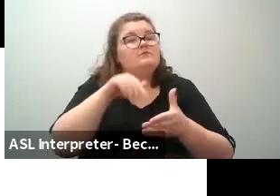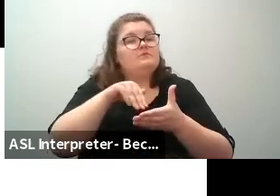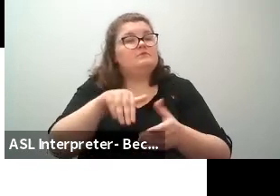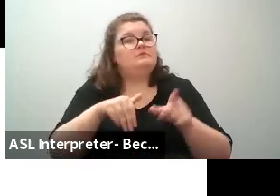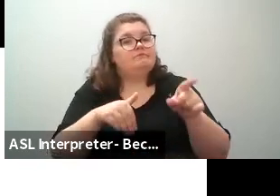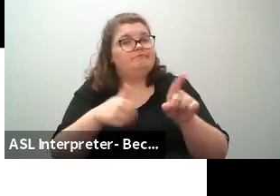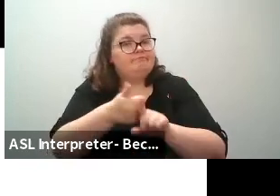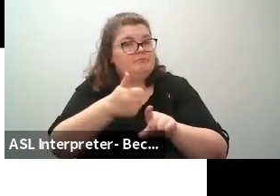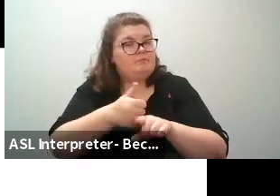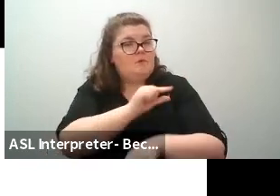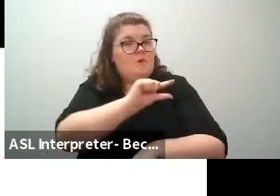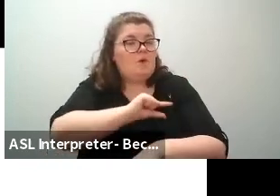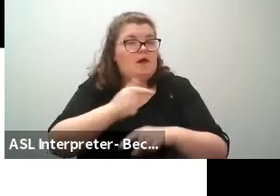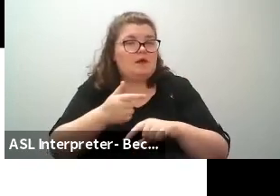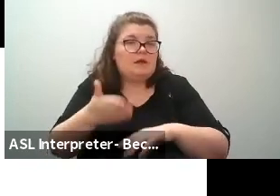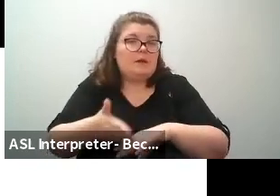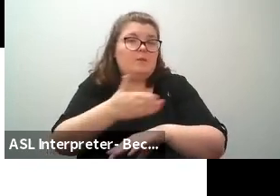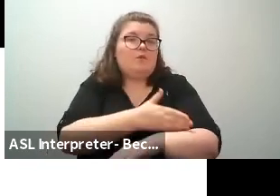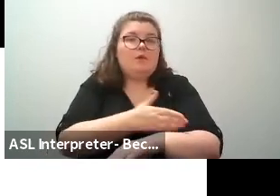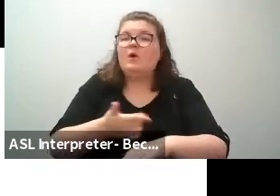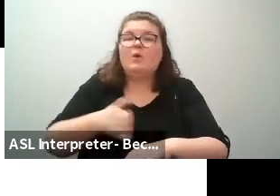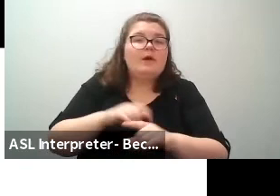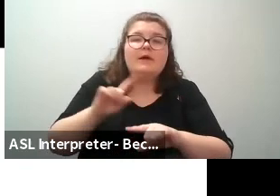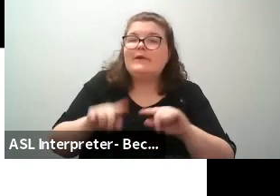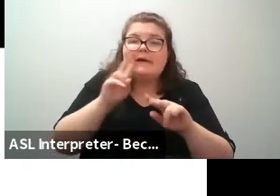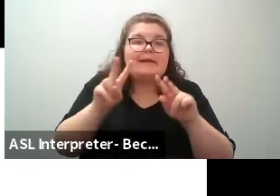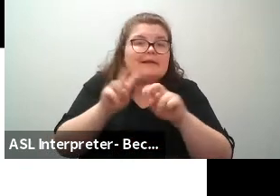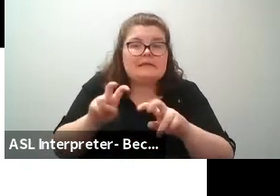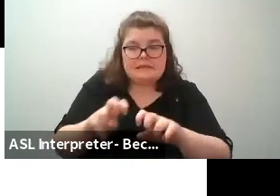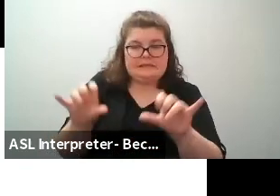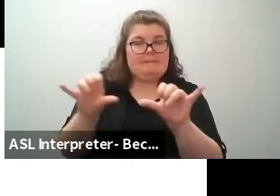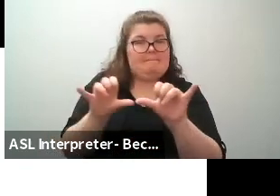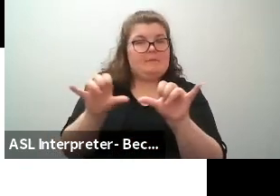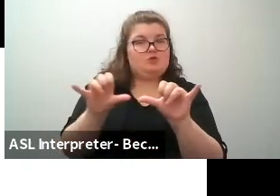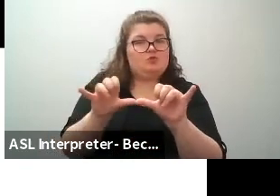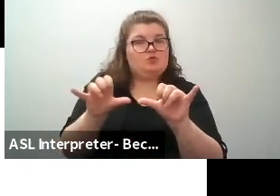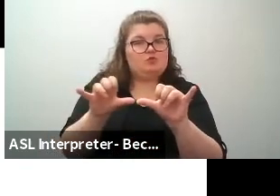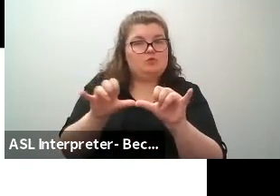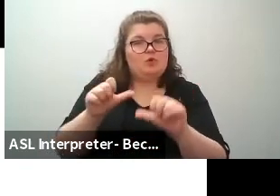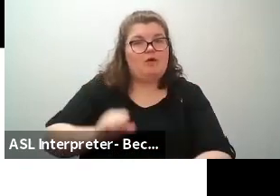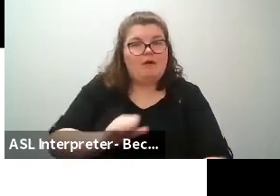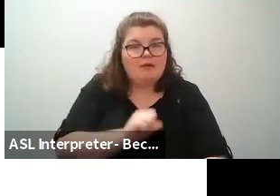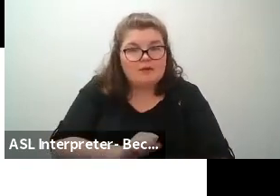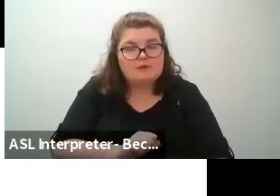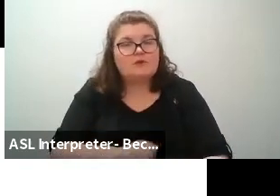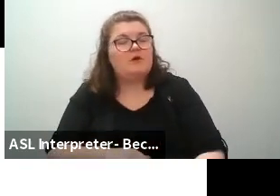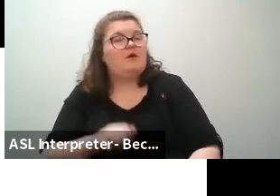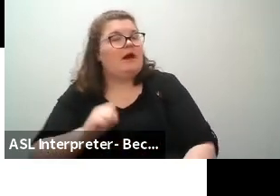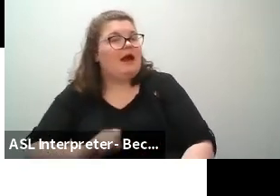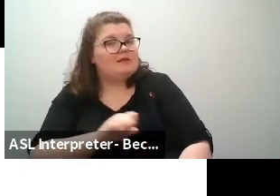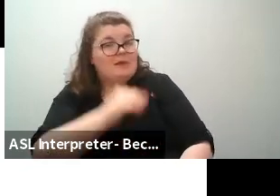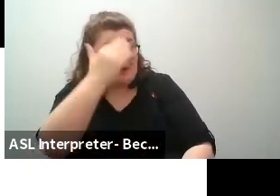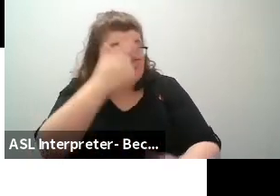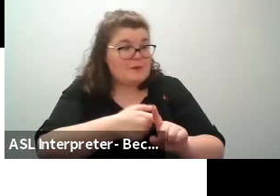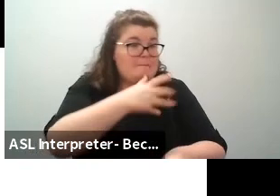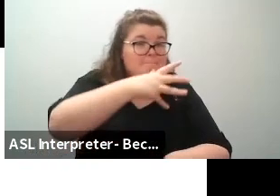quality improvement study. We were unable to assess actual measured asthma knowledge either from the parent or the child. And